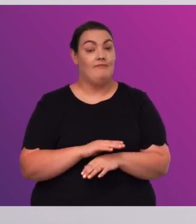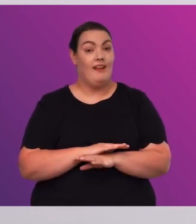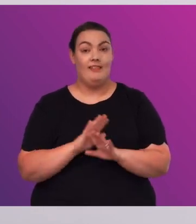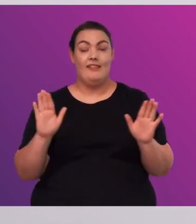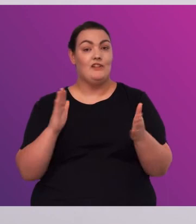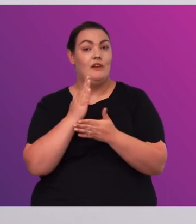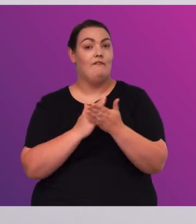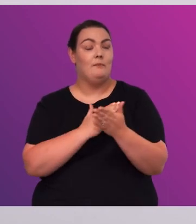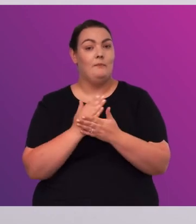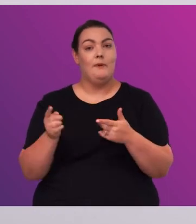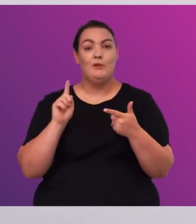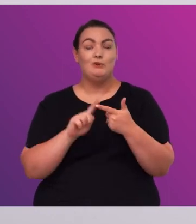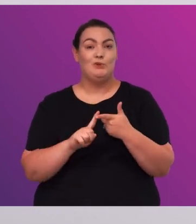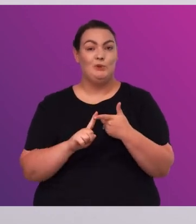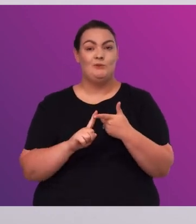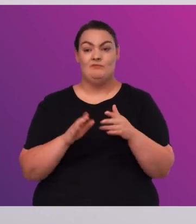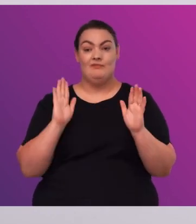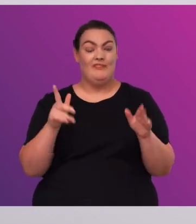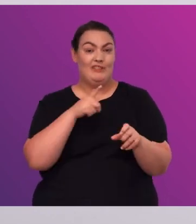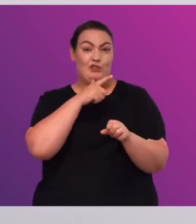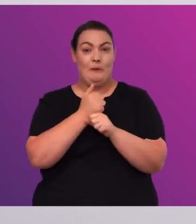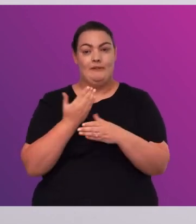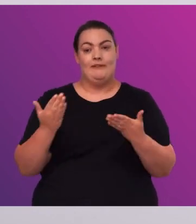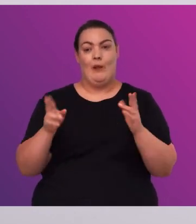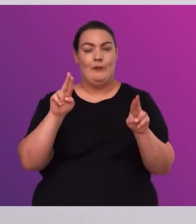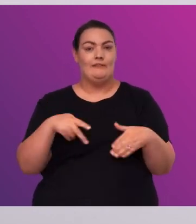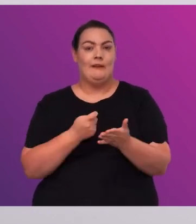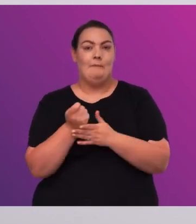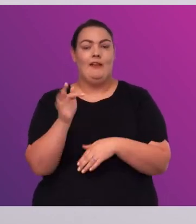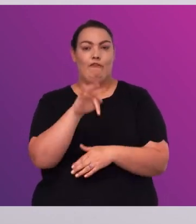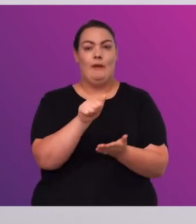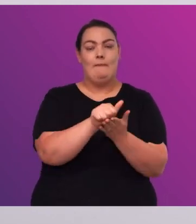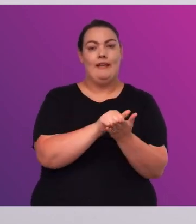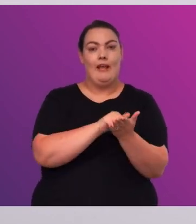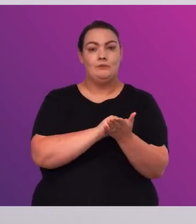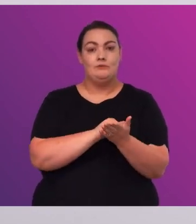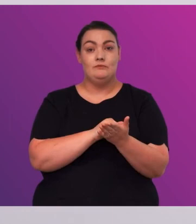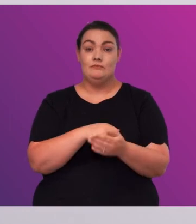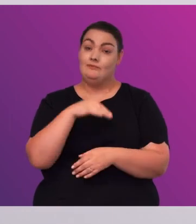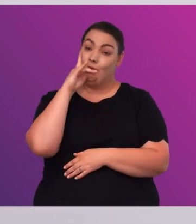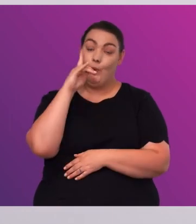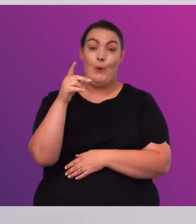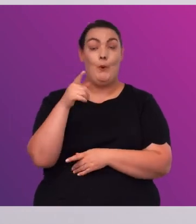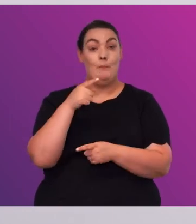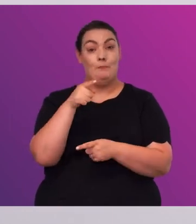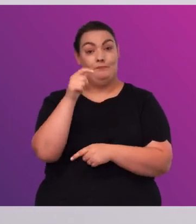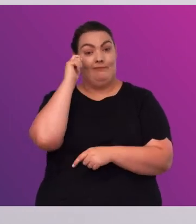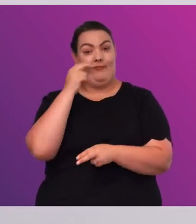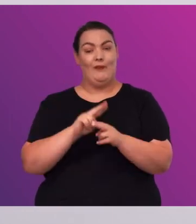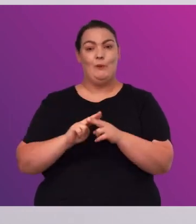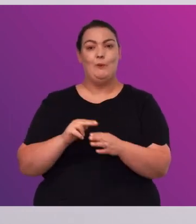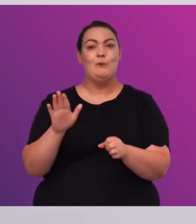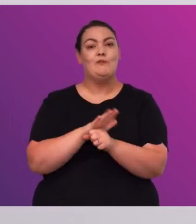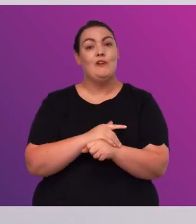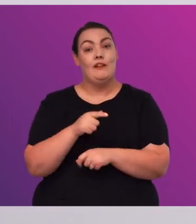That's it for part two of our guide, where we covered how to make payments from your account. We hope you found this video